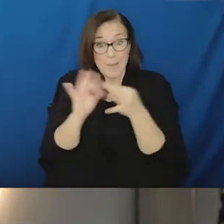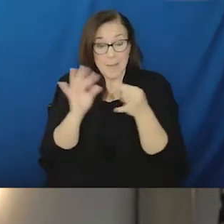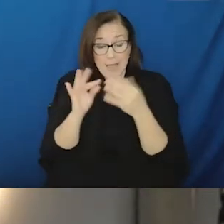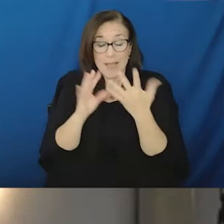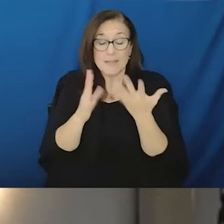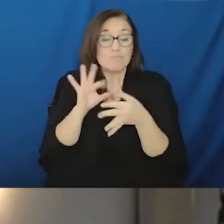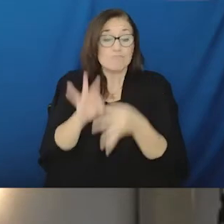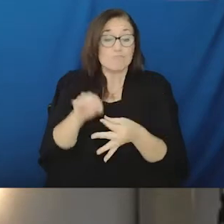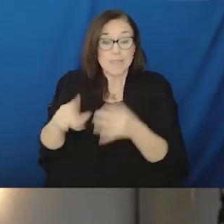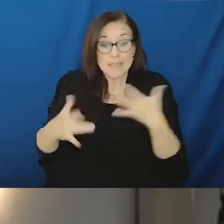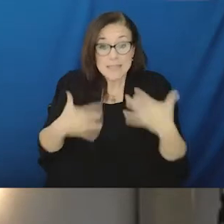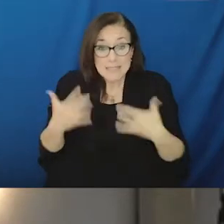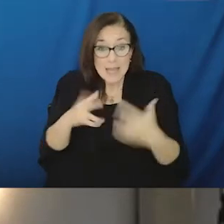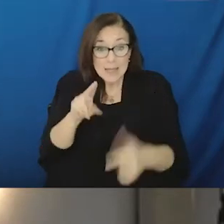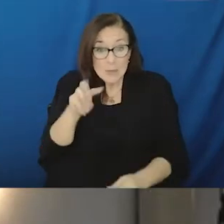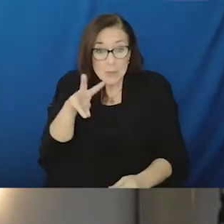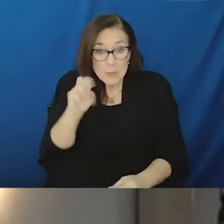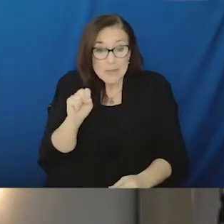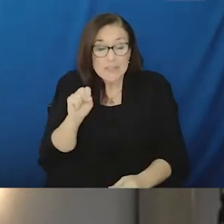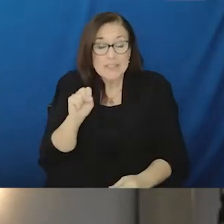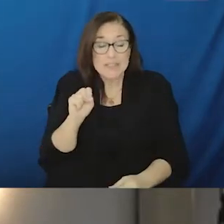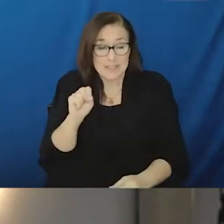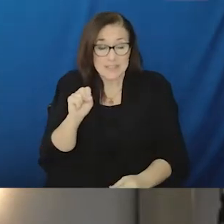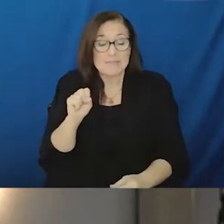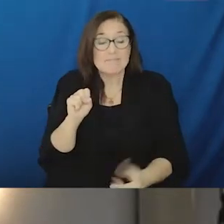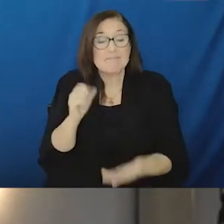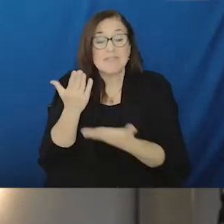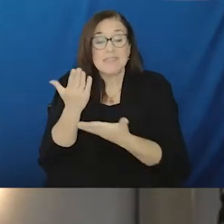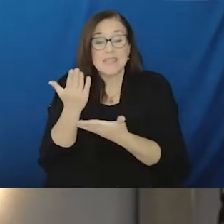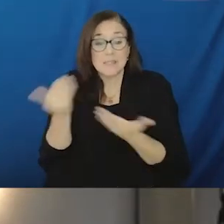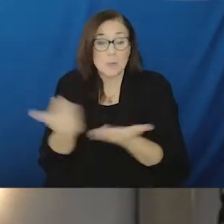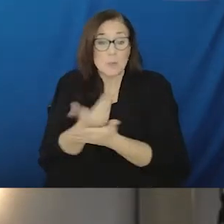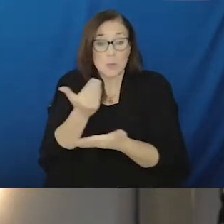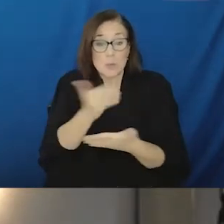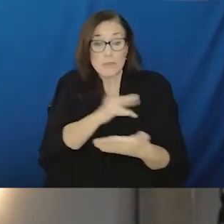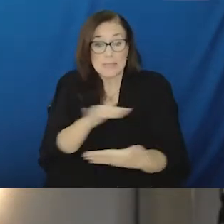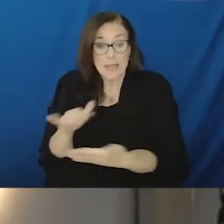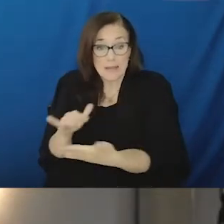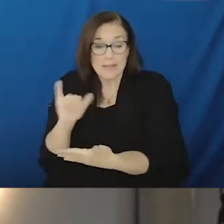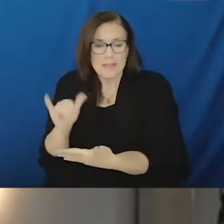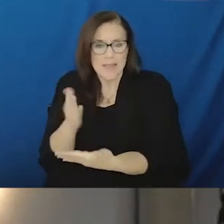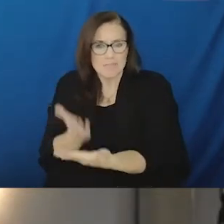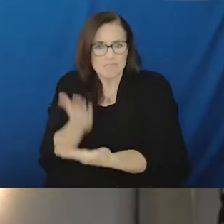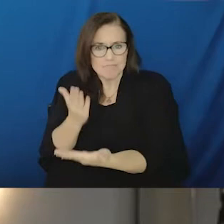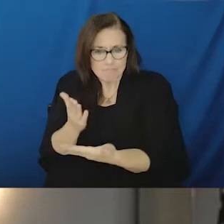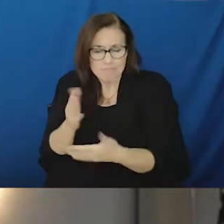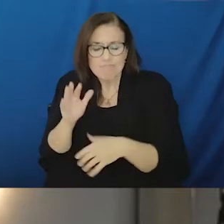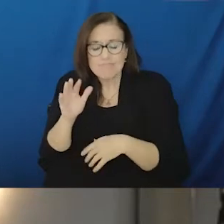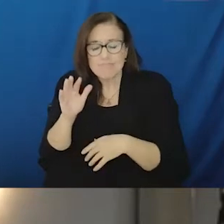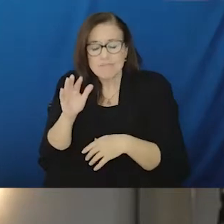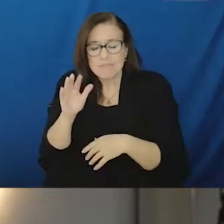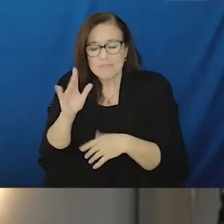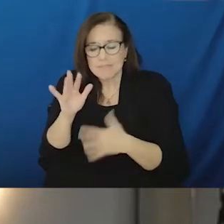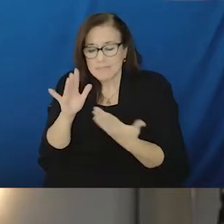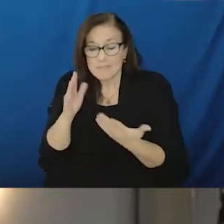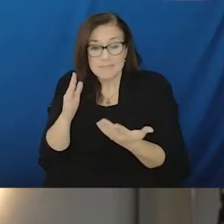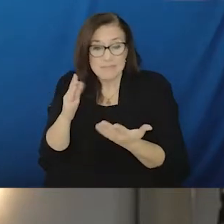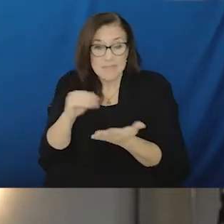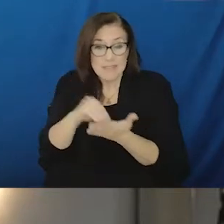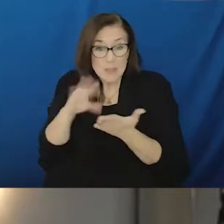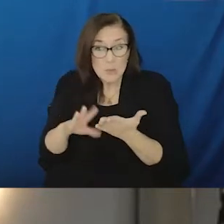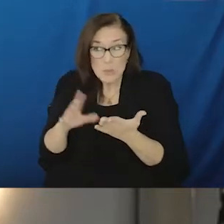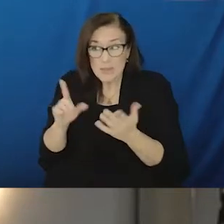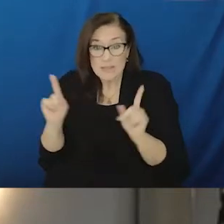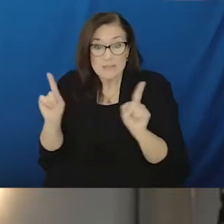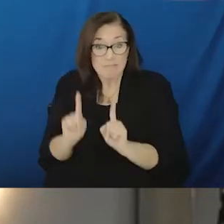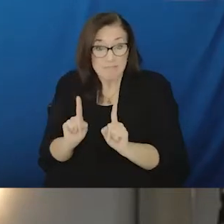news, new studies that indicate that students could be just potentially 3 feet apart,